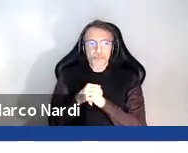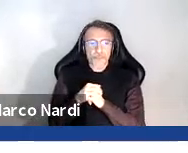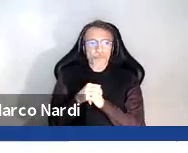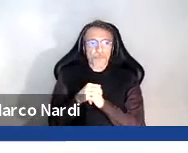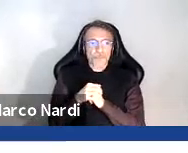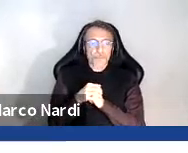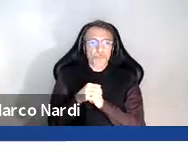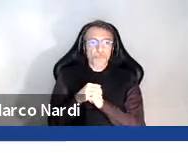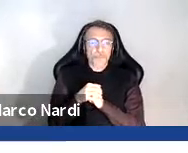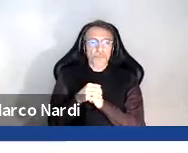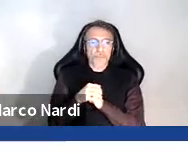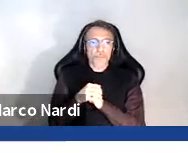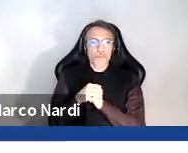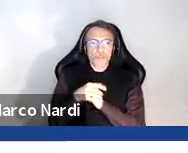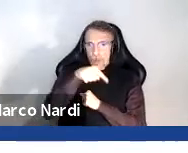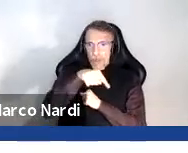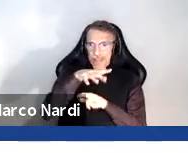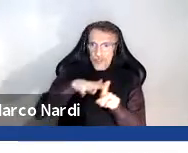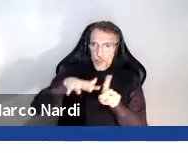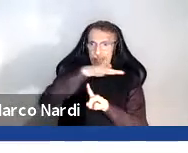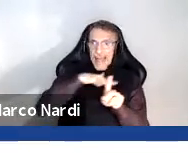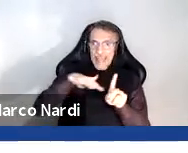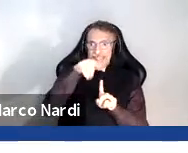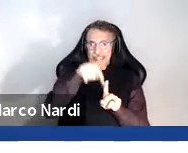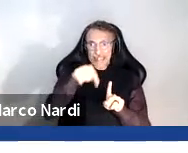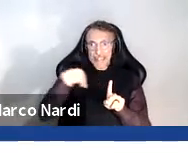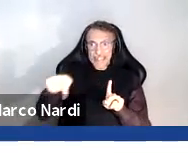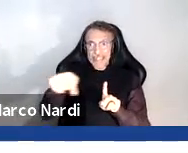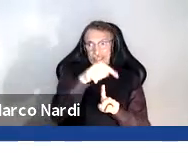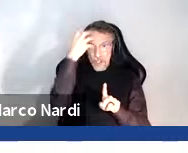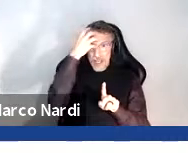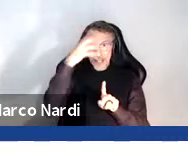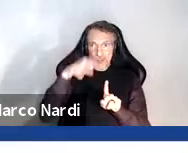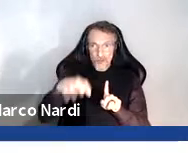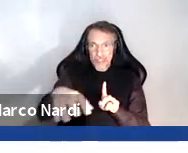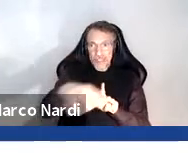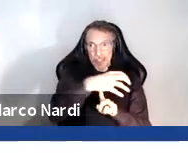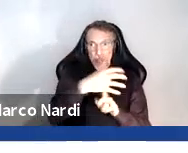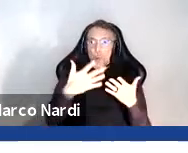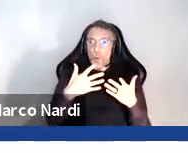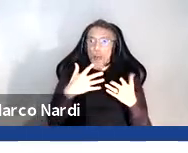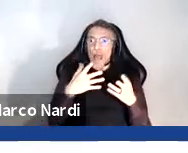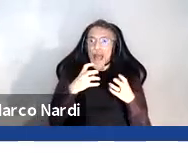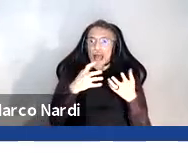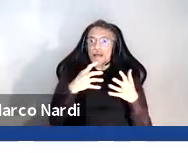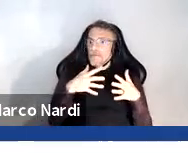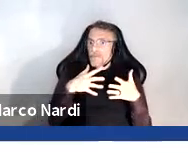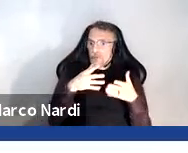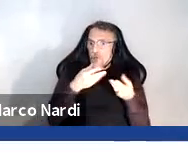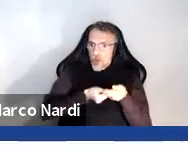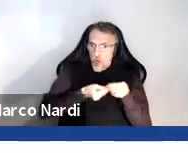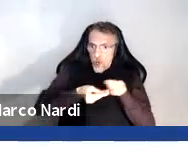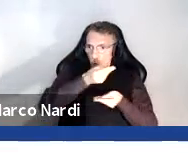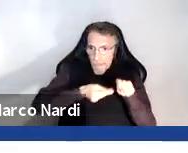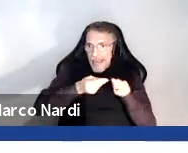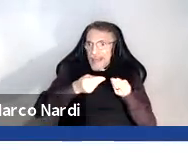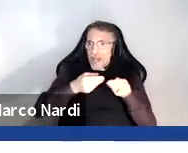In a vicious cycle where slower pandemics lead to slower economic growth. Slower economic